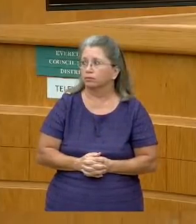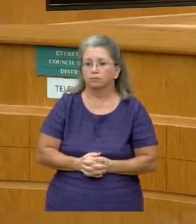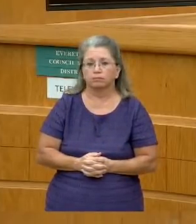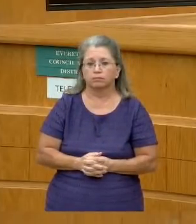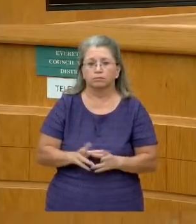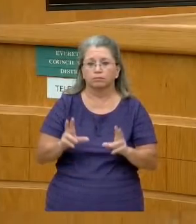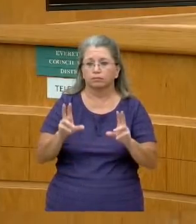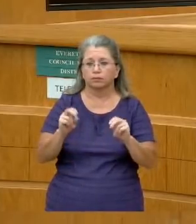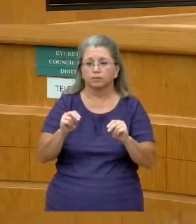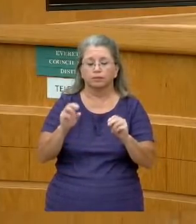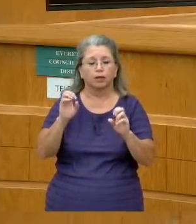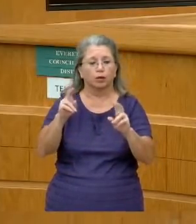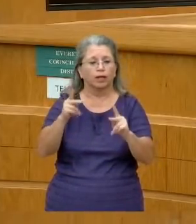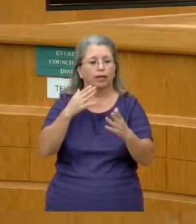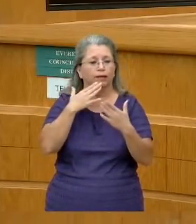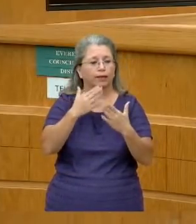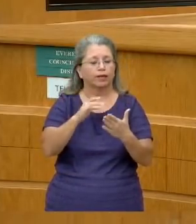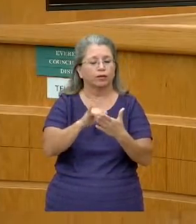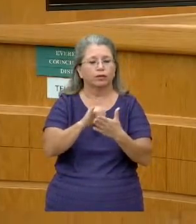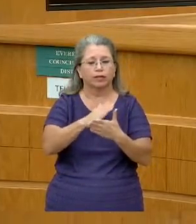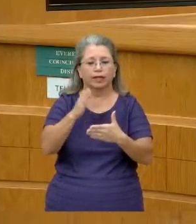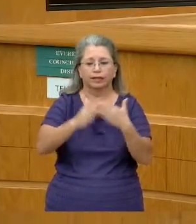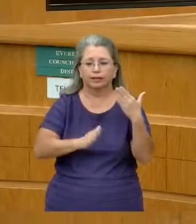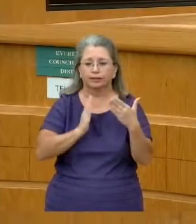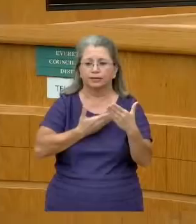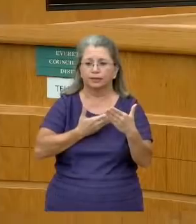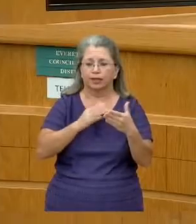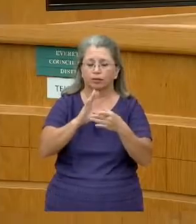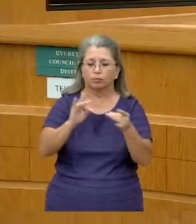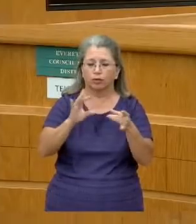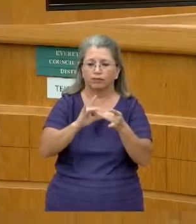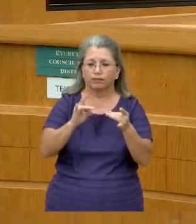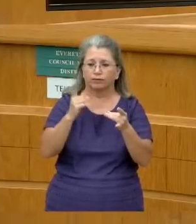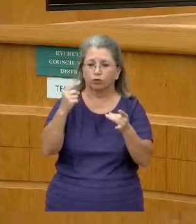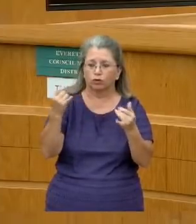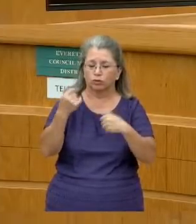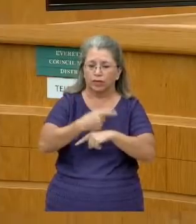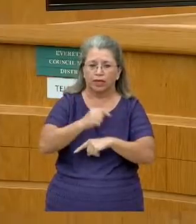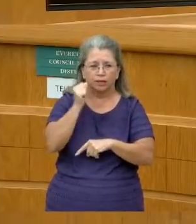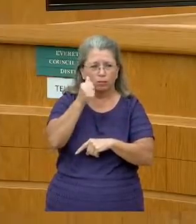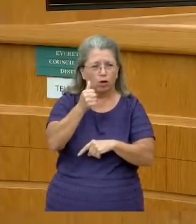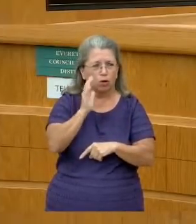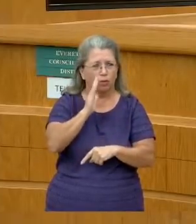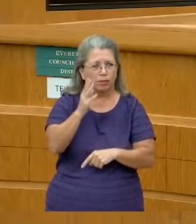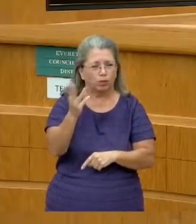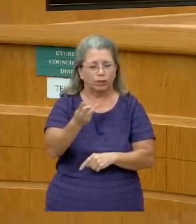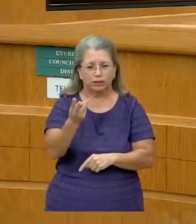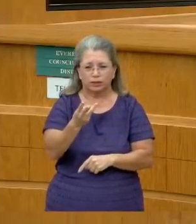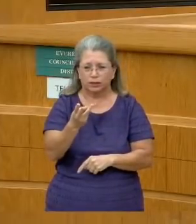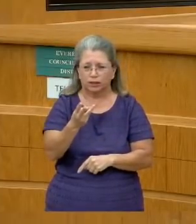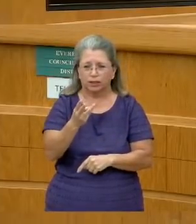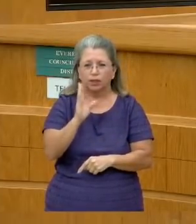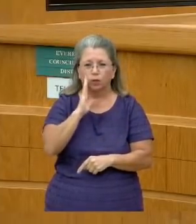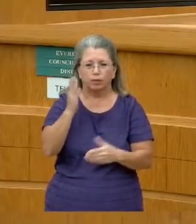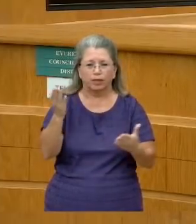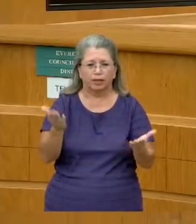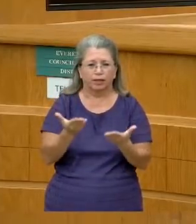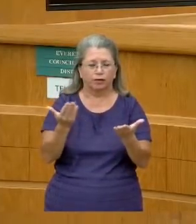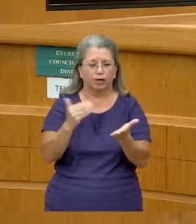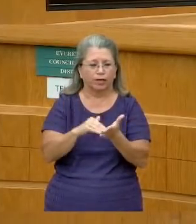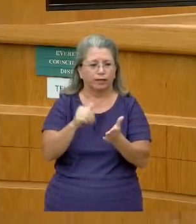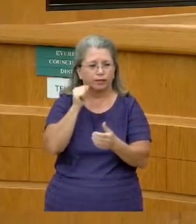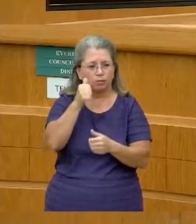No, you guys are good? Okay, well, that concludes our briefing for today. Tomorrow is Wednesday, and we'll be here again tomorrow, the